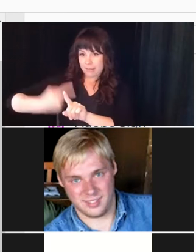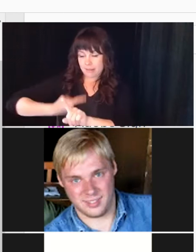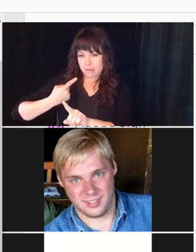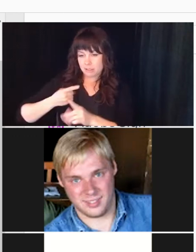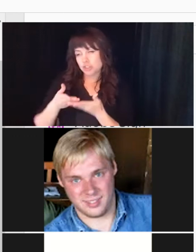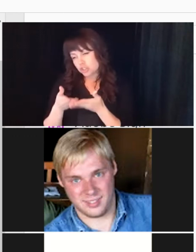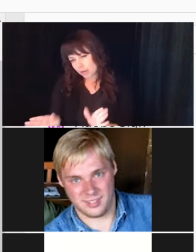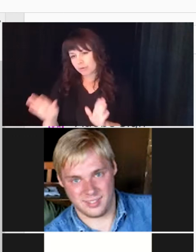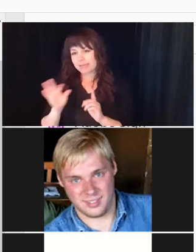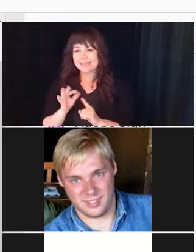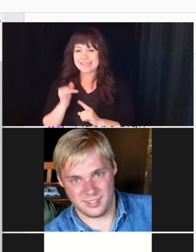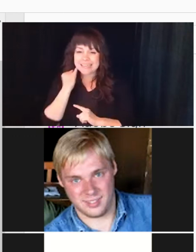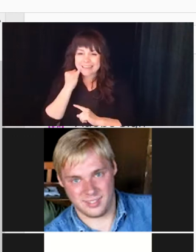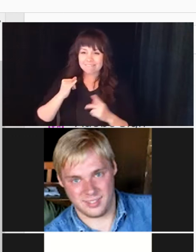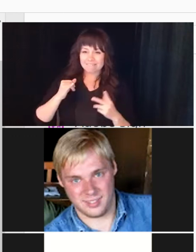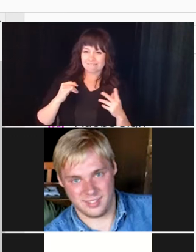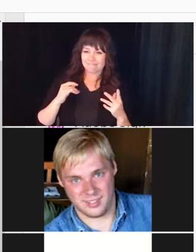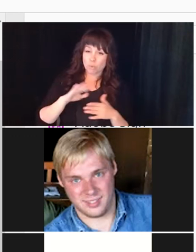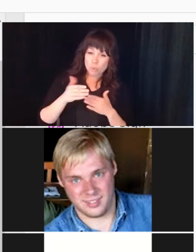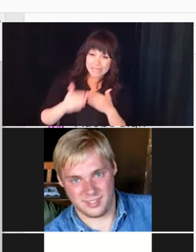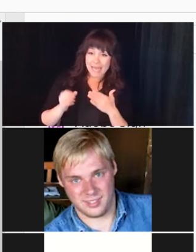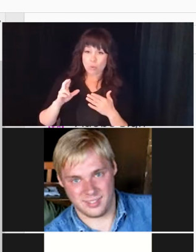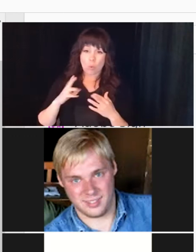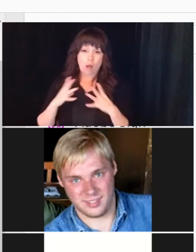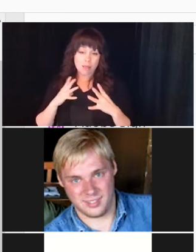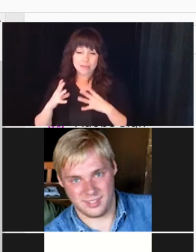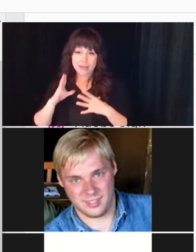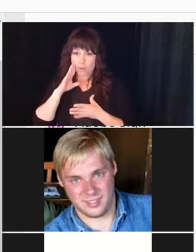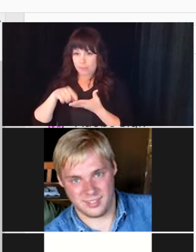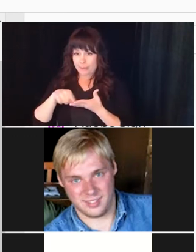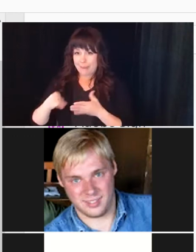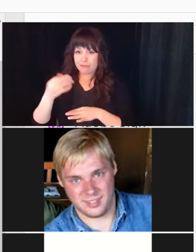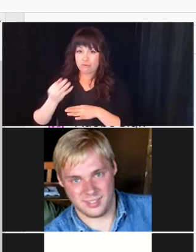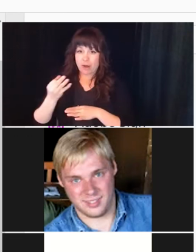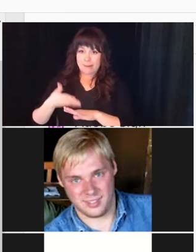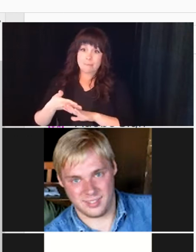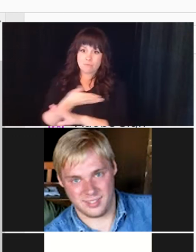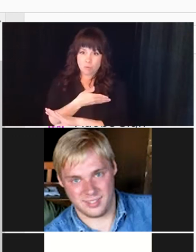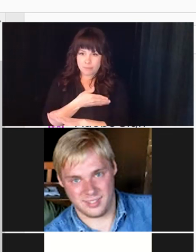holiday, then it's typically paid on the Friday before.